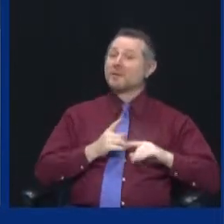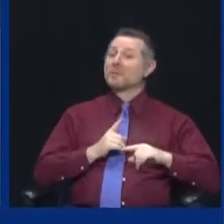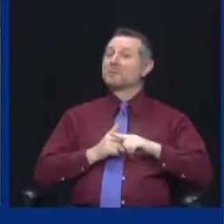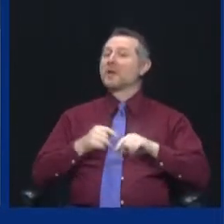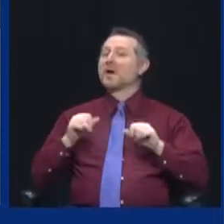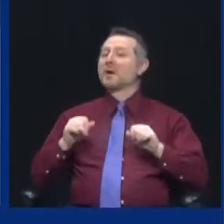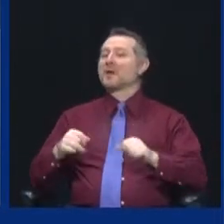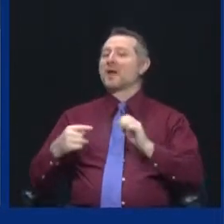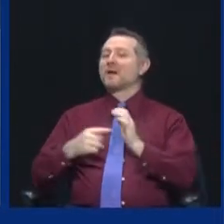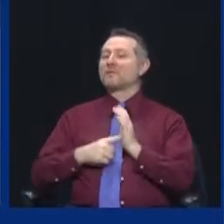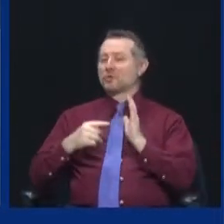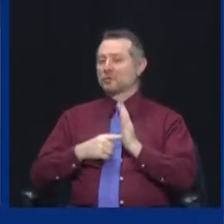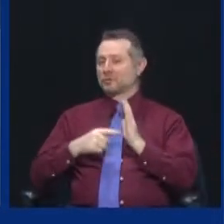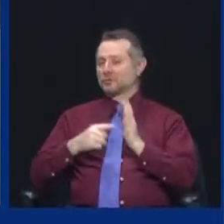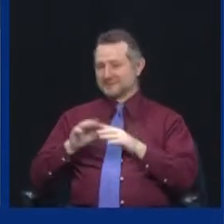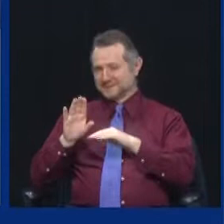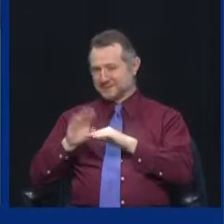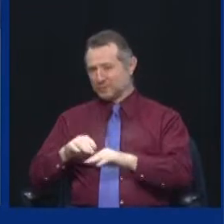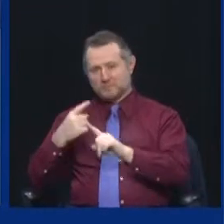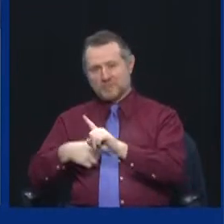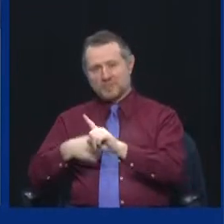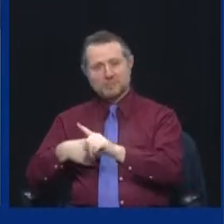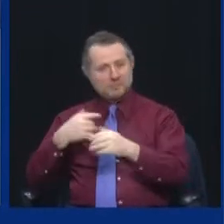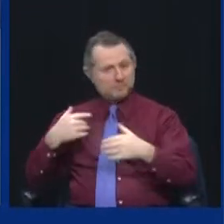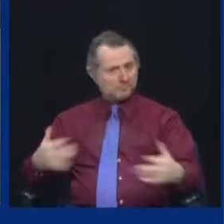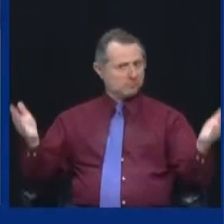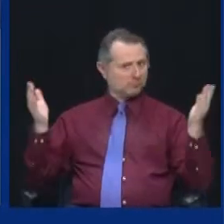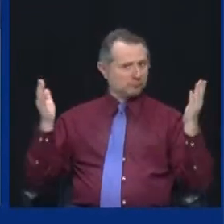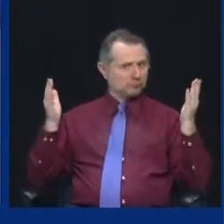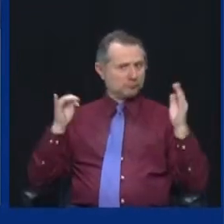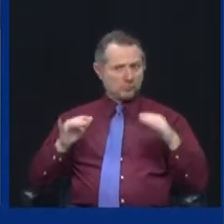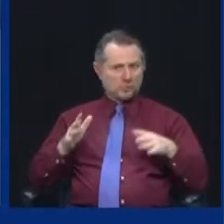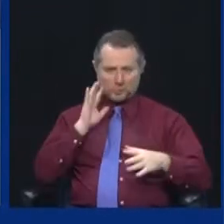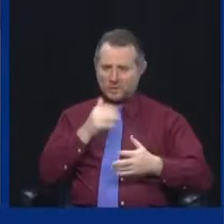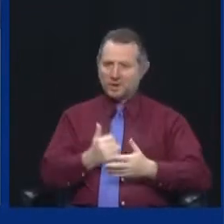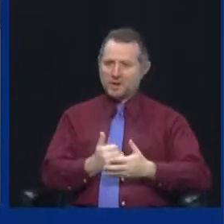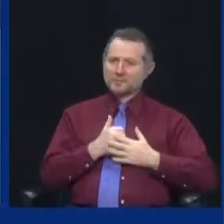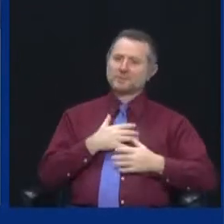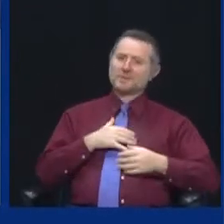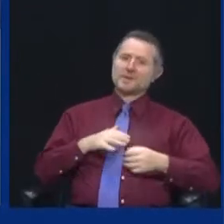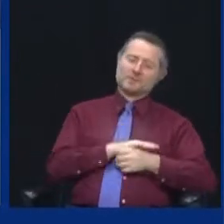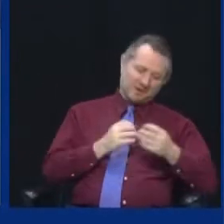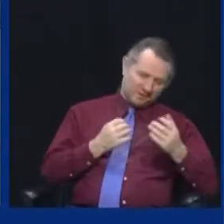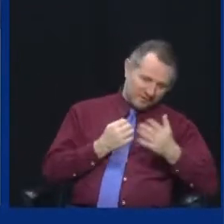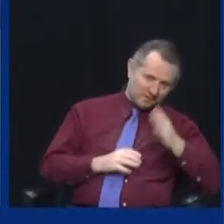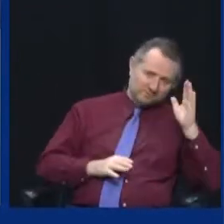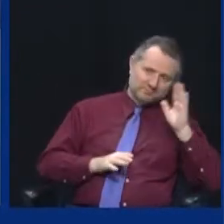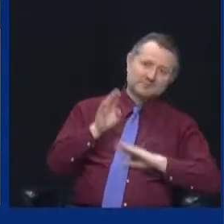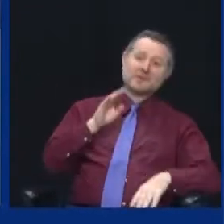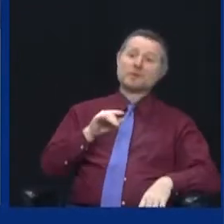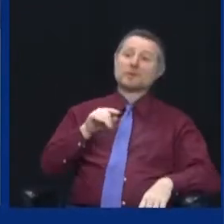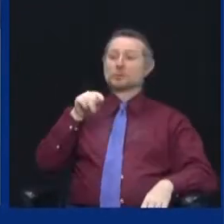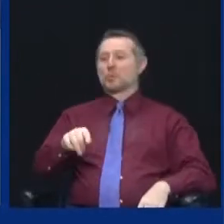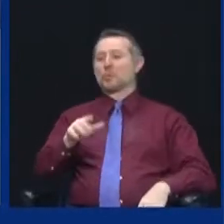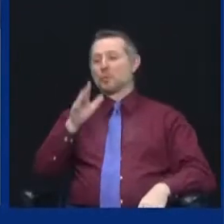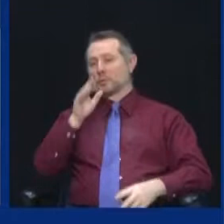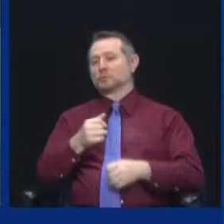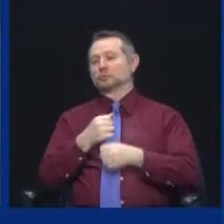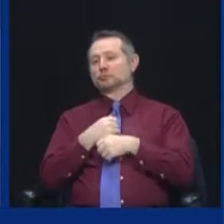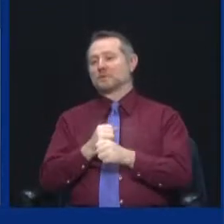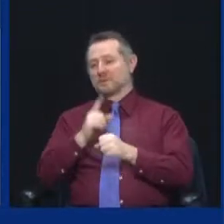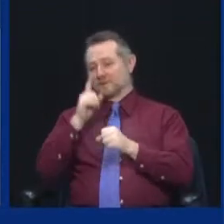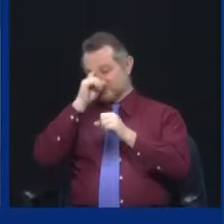broadband? What an advantage economically. That's a vision that you have to create.